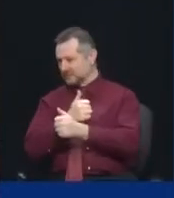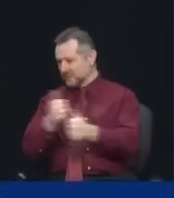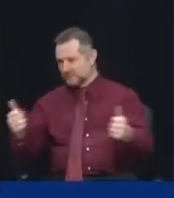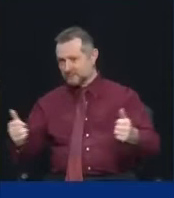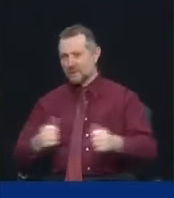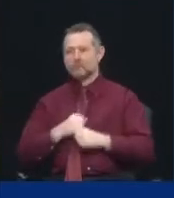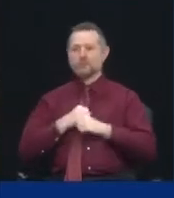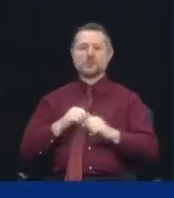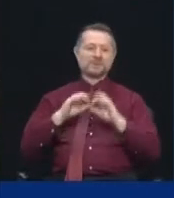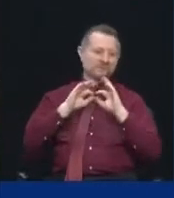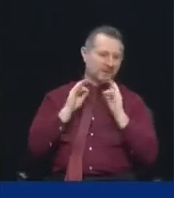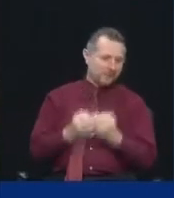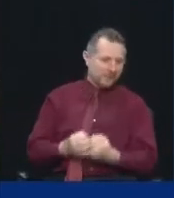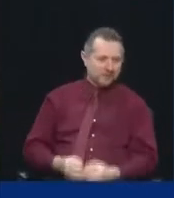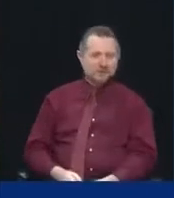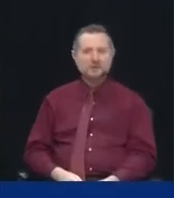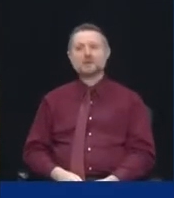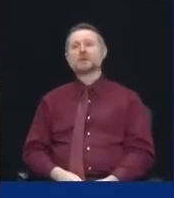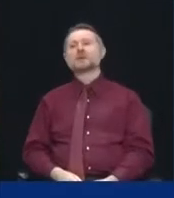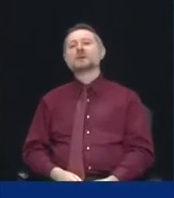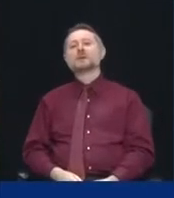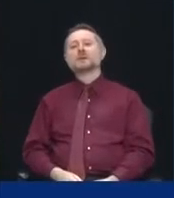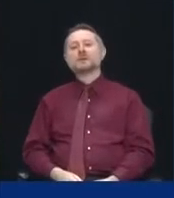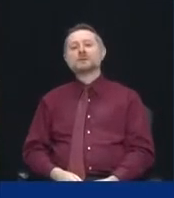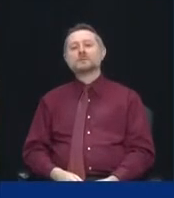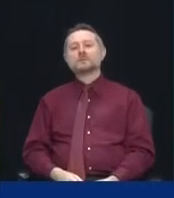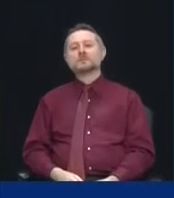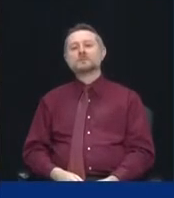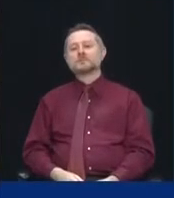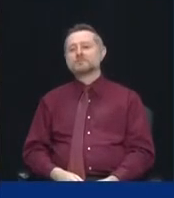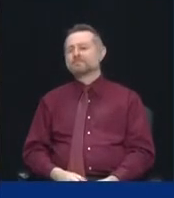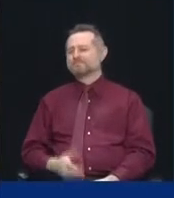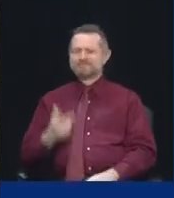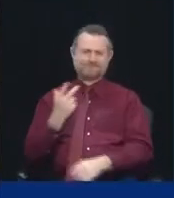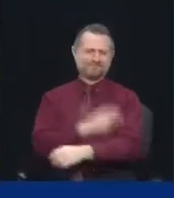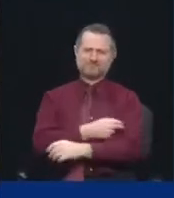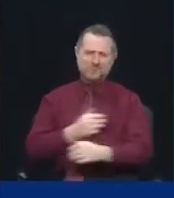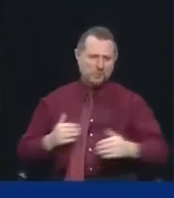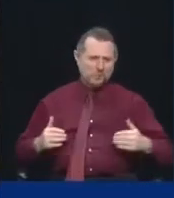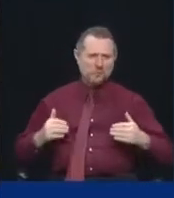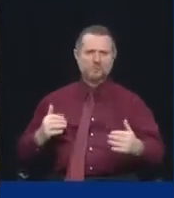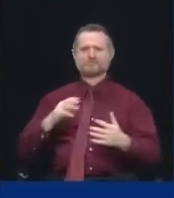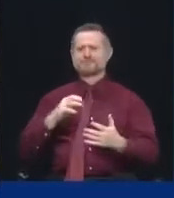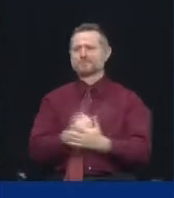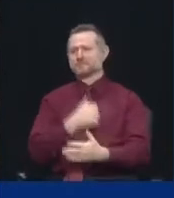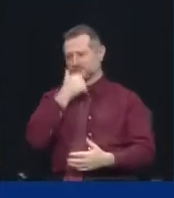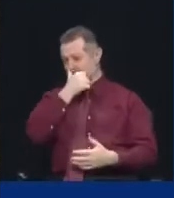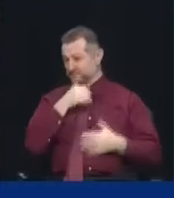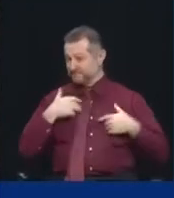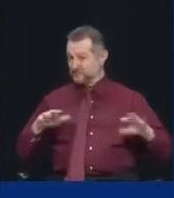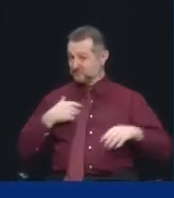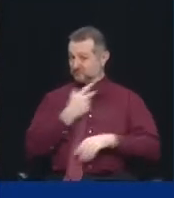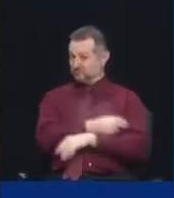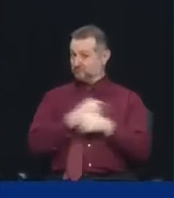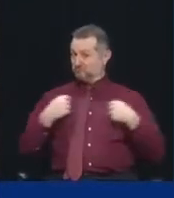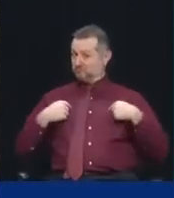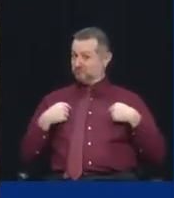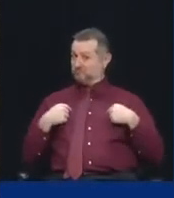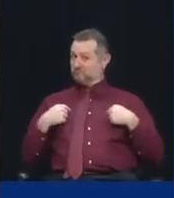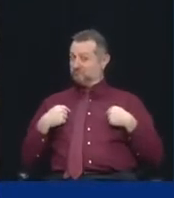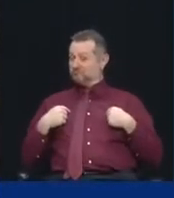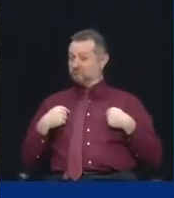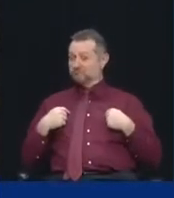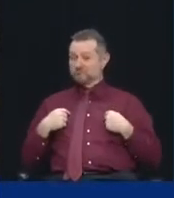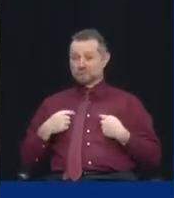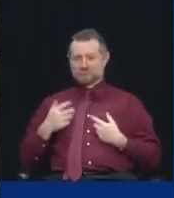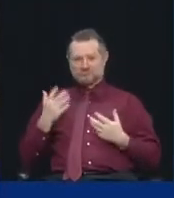family, and get vaccinated. I did. It was what we needed